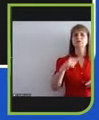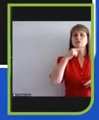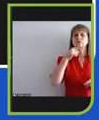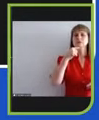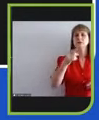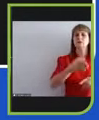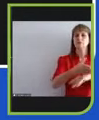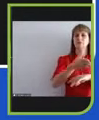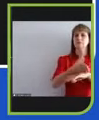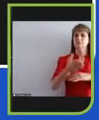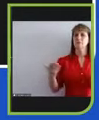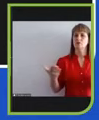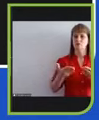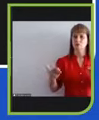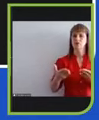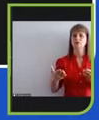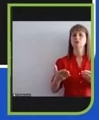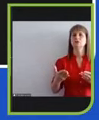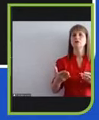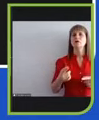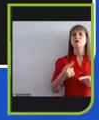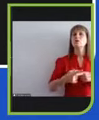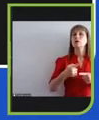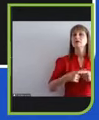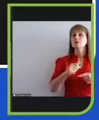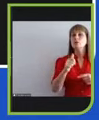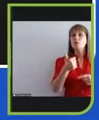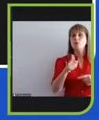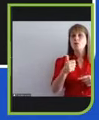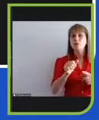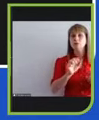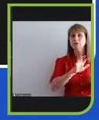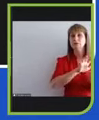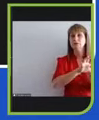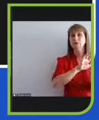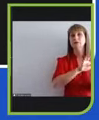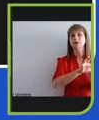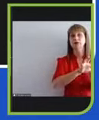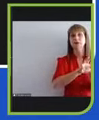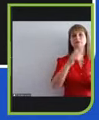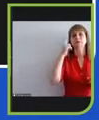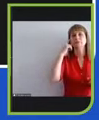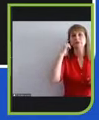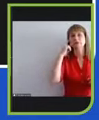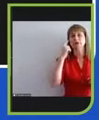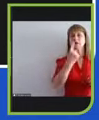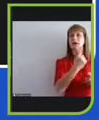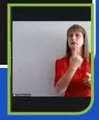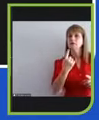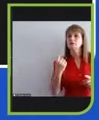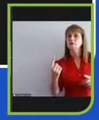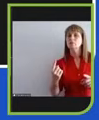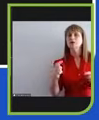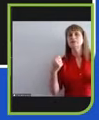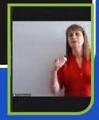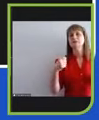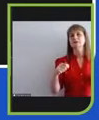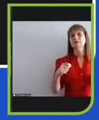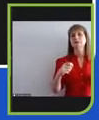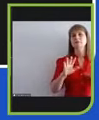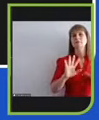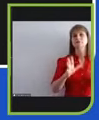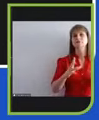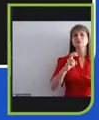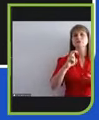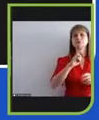even because there are 11 tendencies, we were to in each one of them, we would need have an event of five hours. That's not the